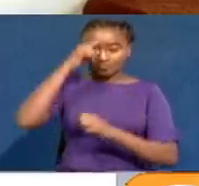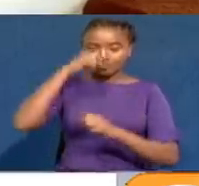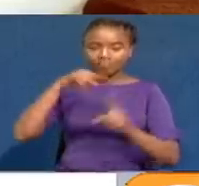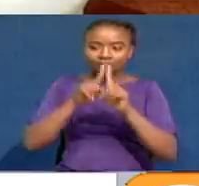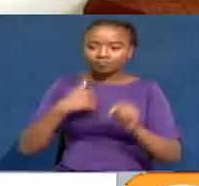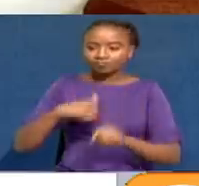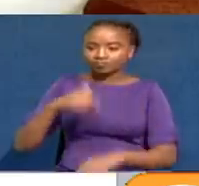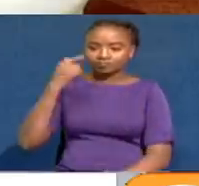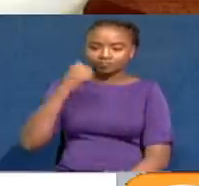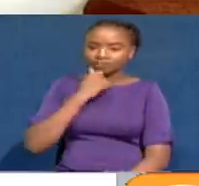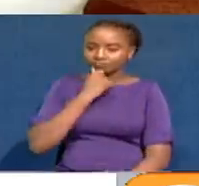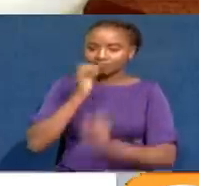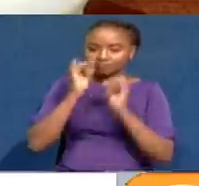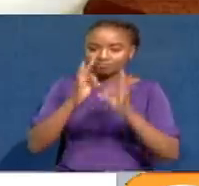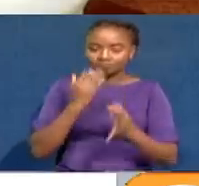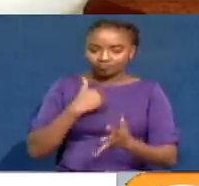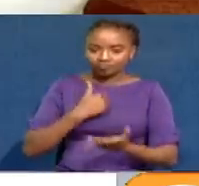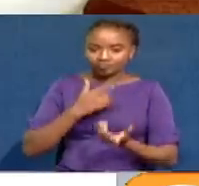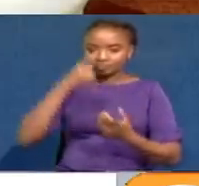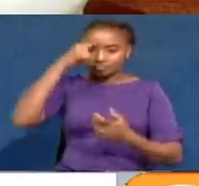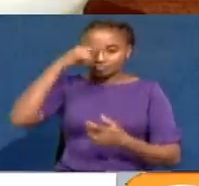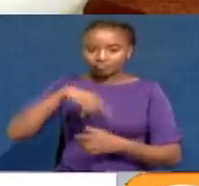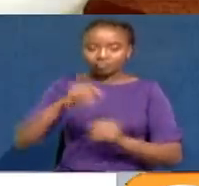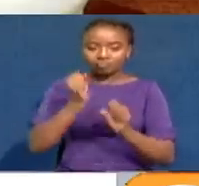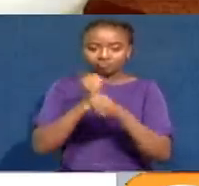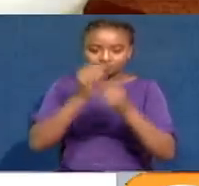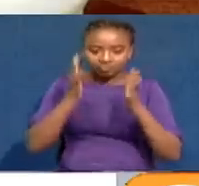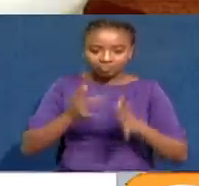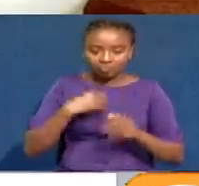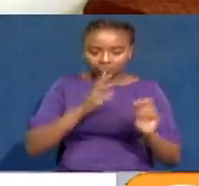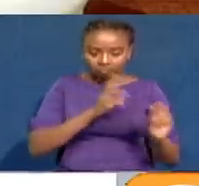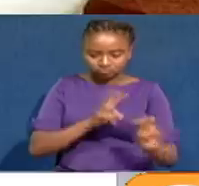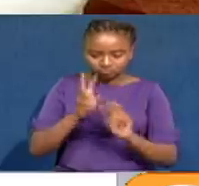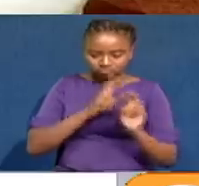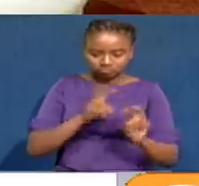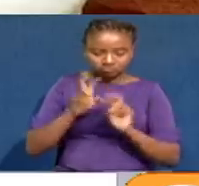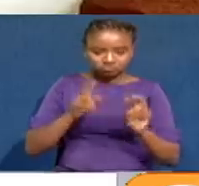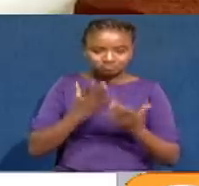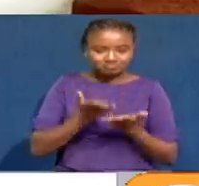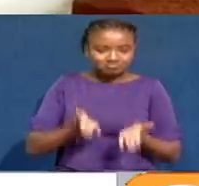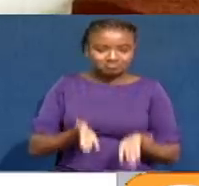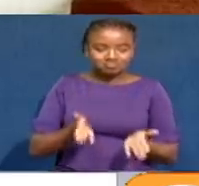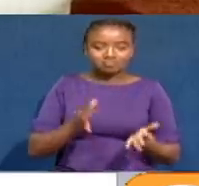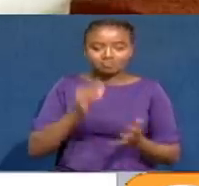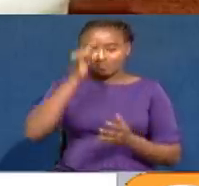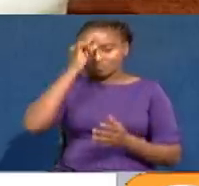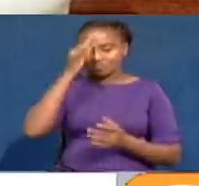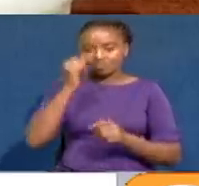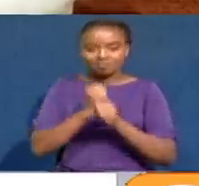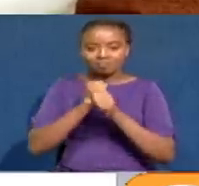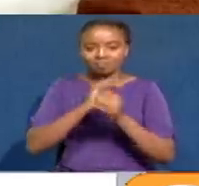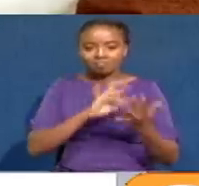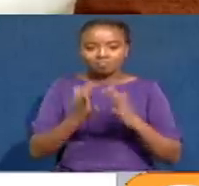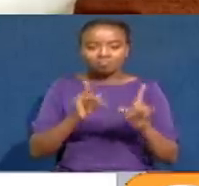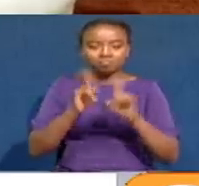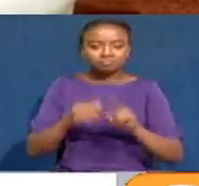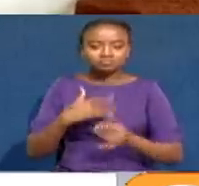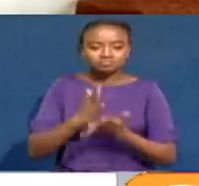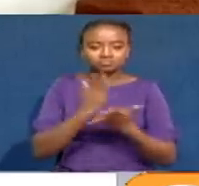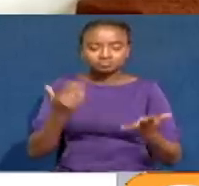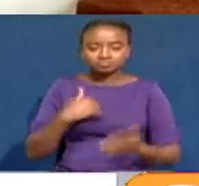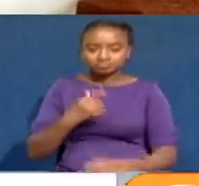we actually have policymakers who look at the books of this current regime. And there is something that I keep referring